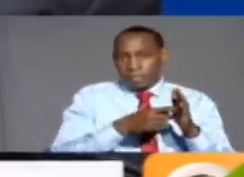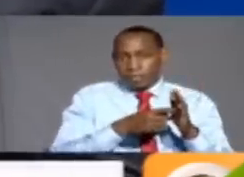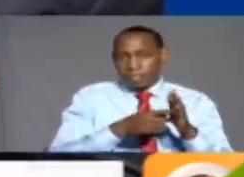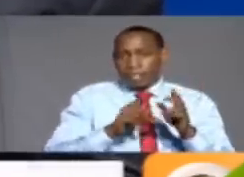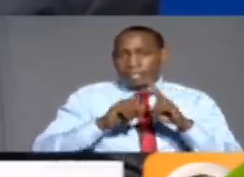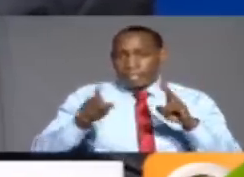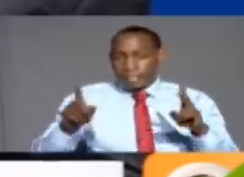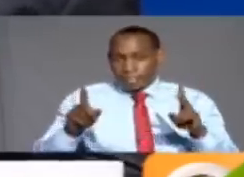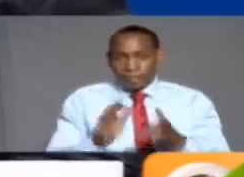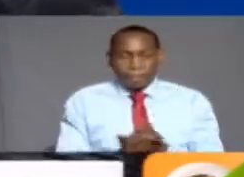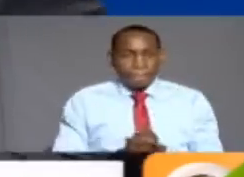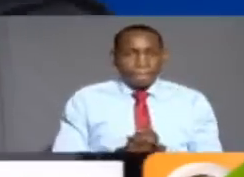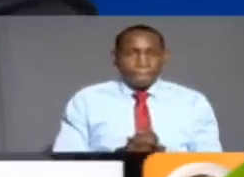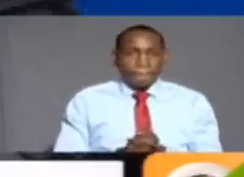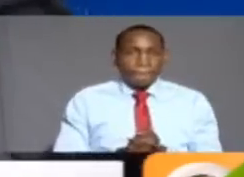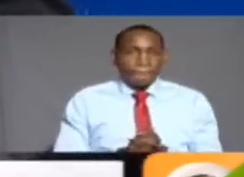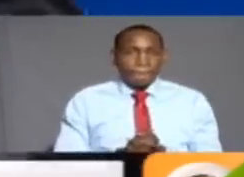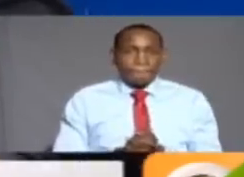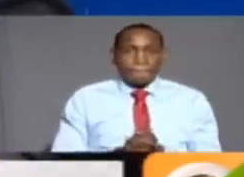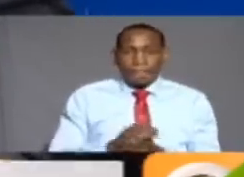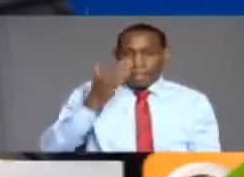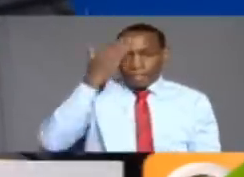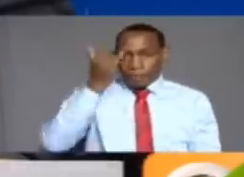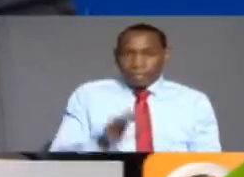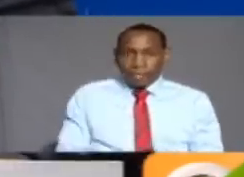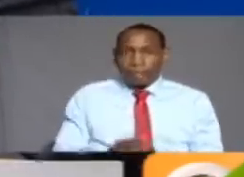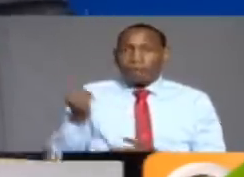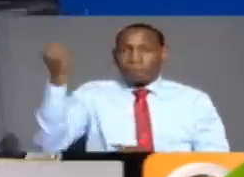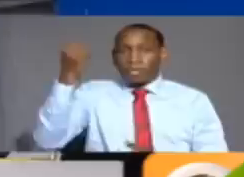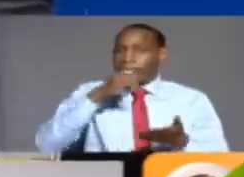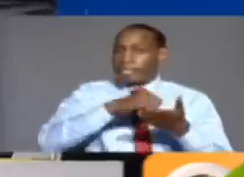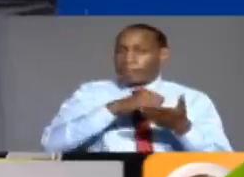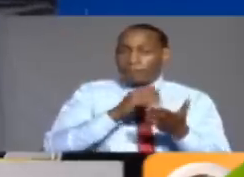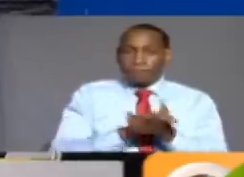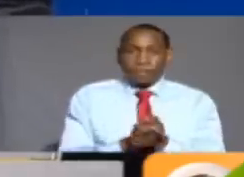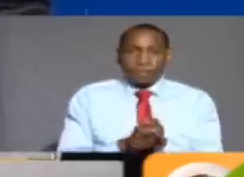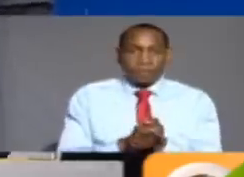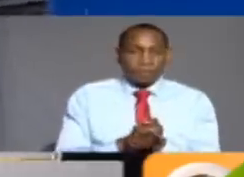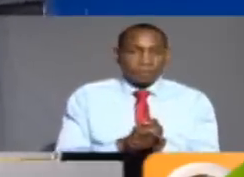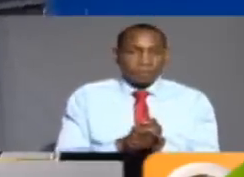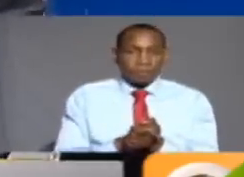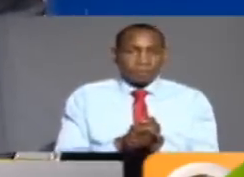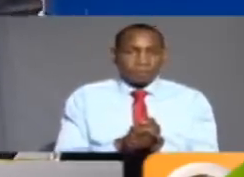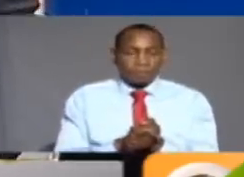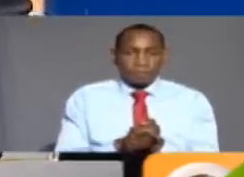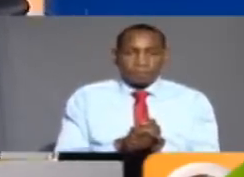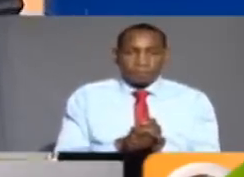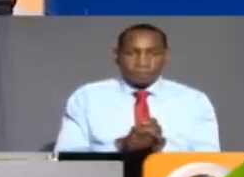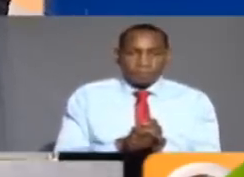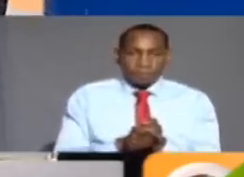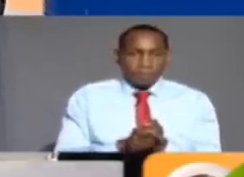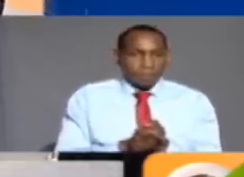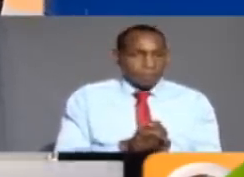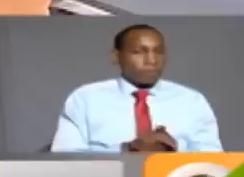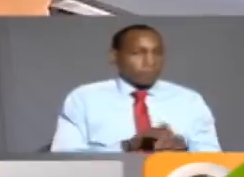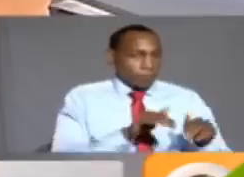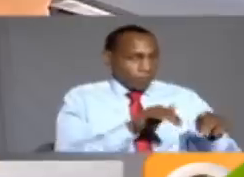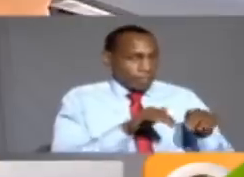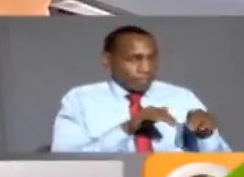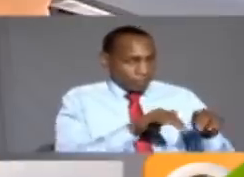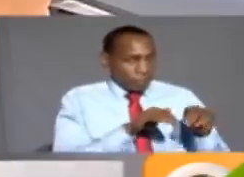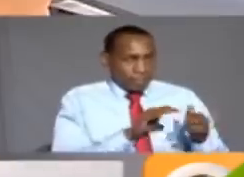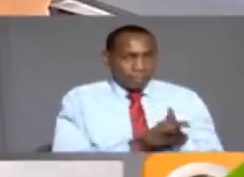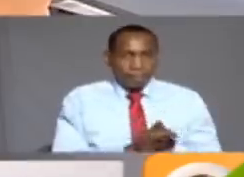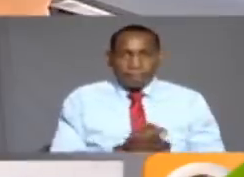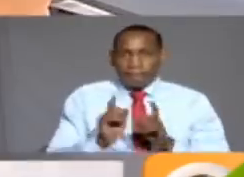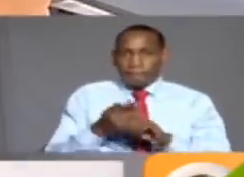taken off? Why? Because it became politics. Because you start having a problem. Who should be blamed for that, Honorable? First and foremost,